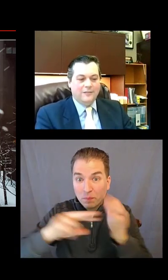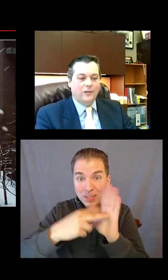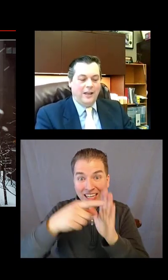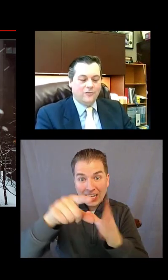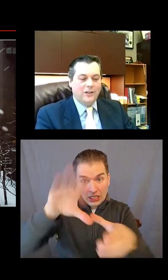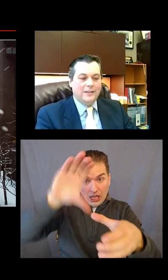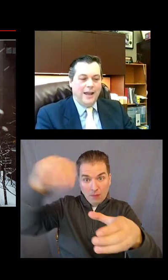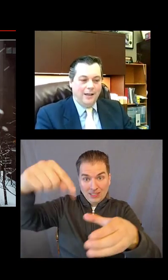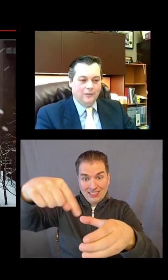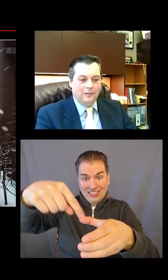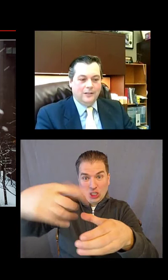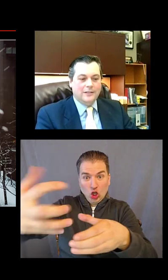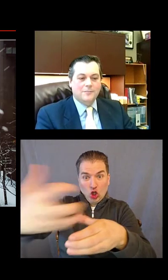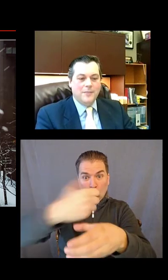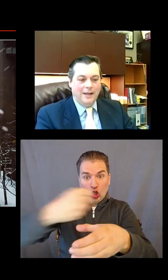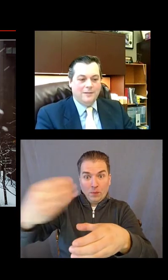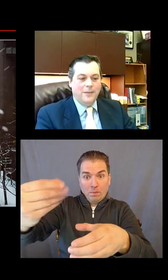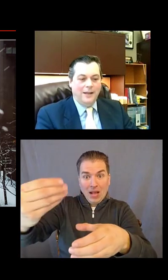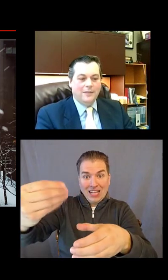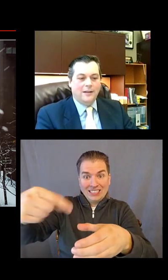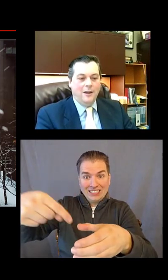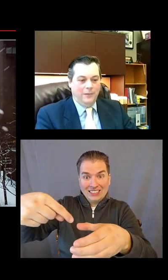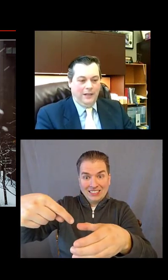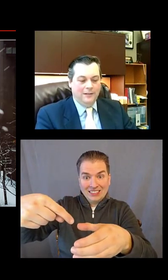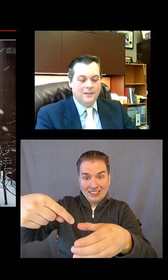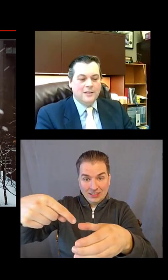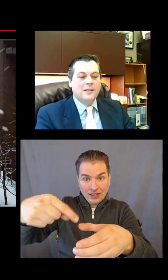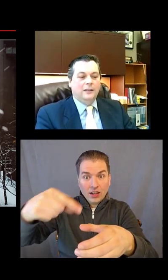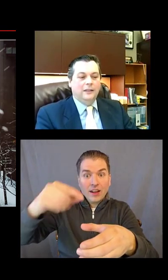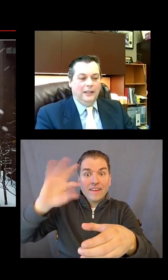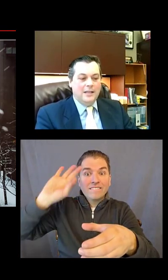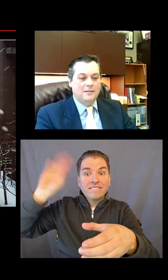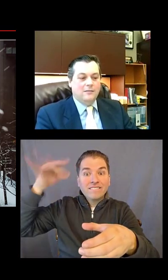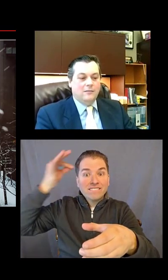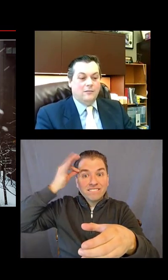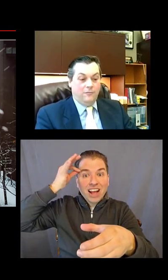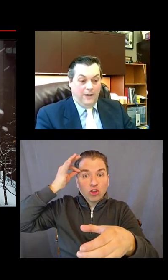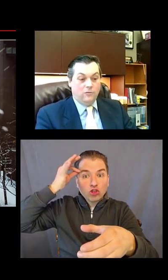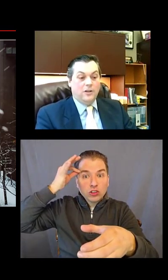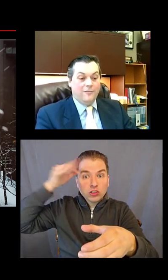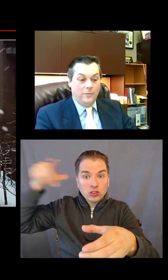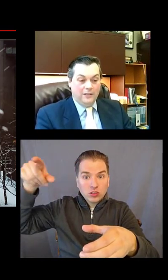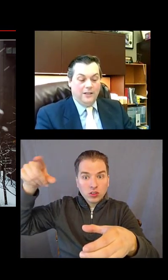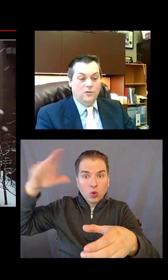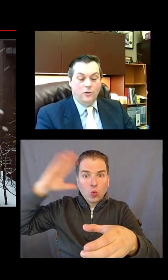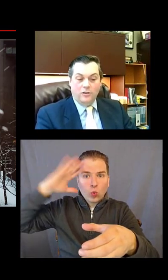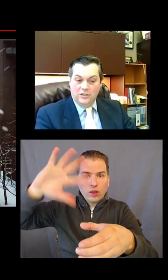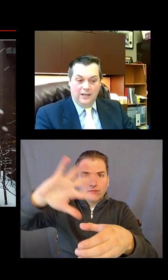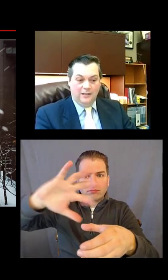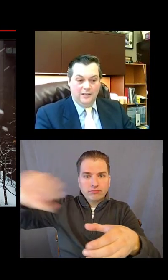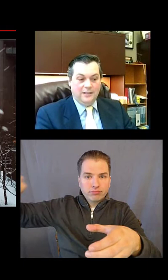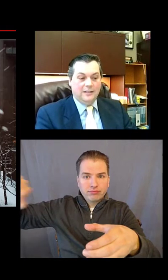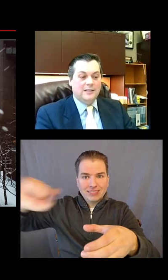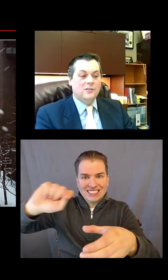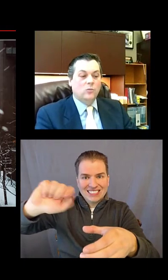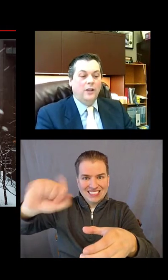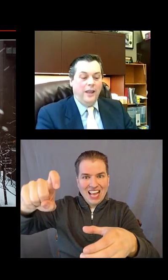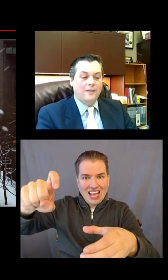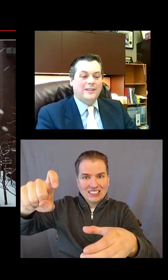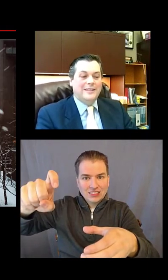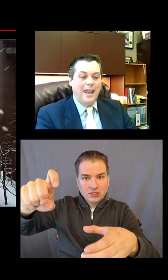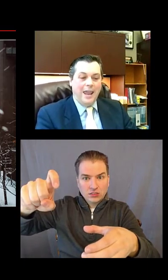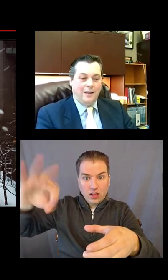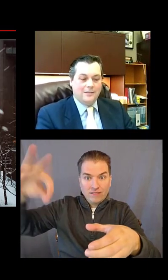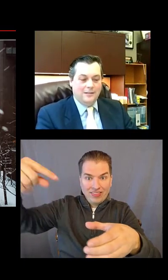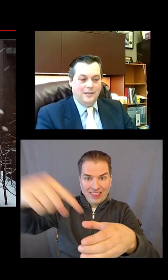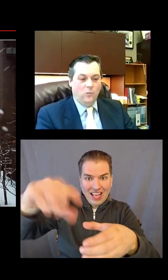taxation, meaning for every dollar that is made by the company, the federal government and New York State in this instance will